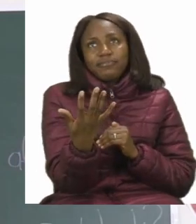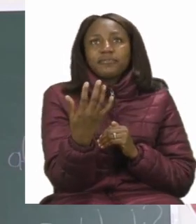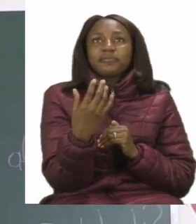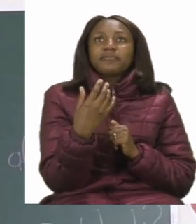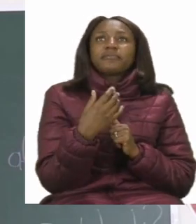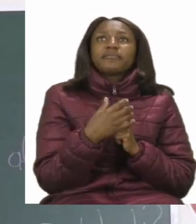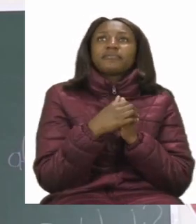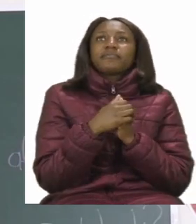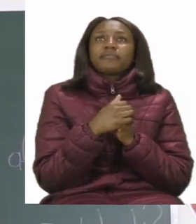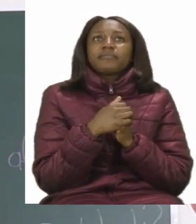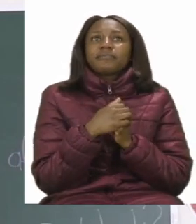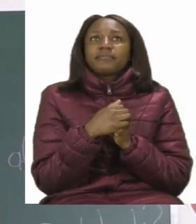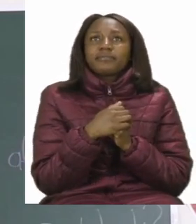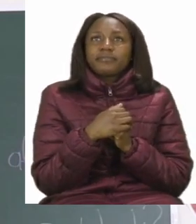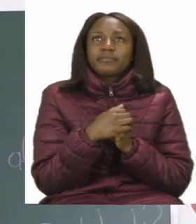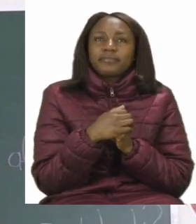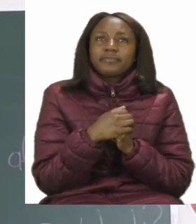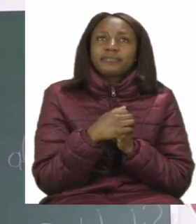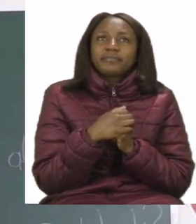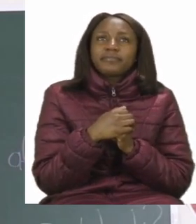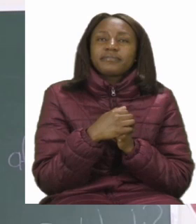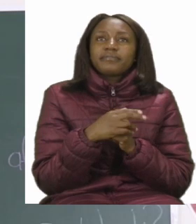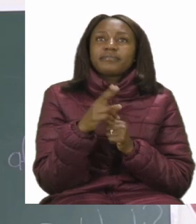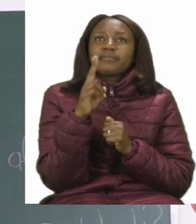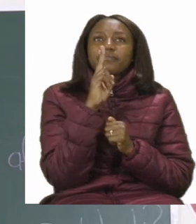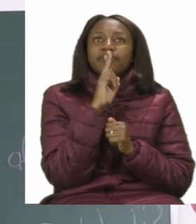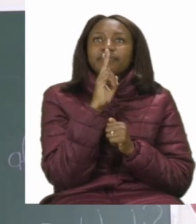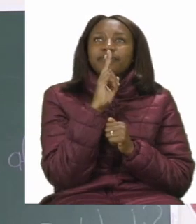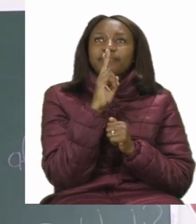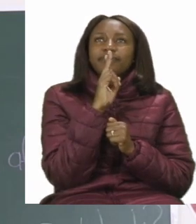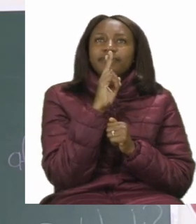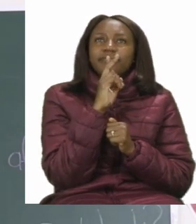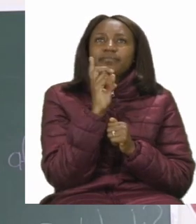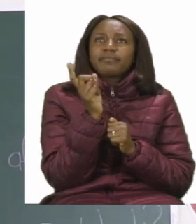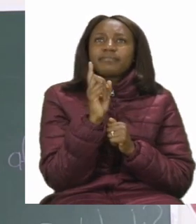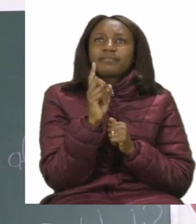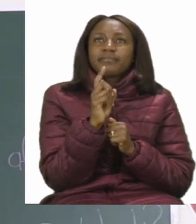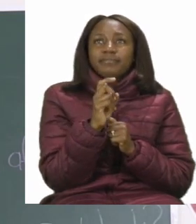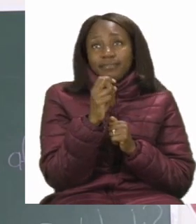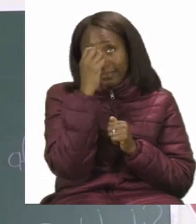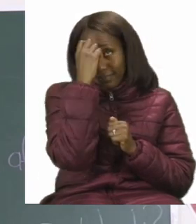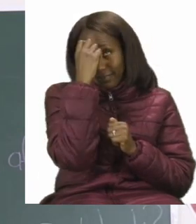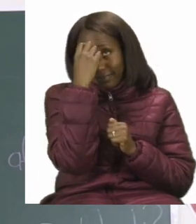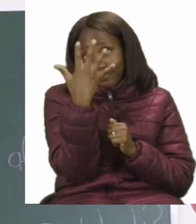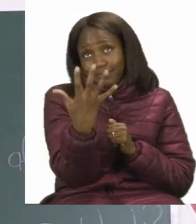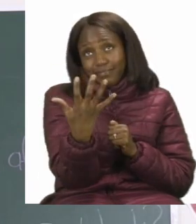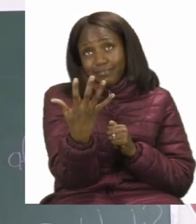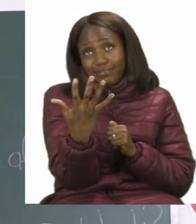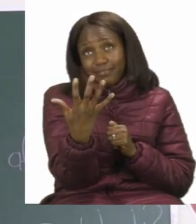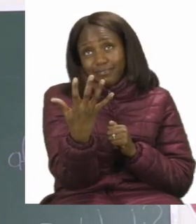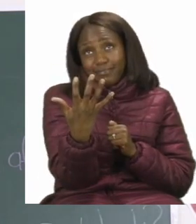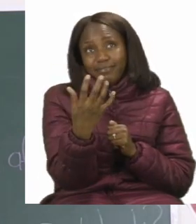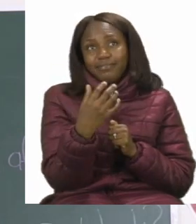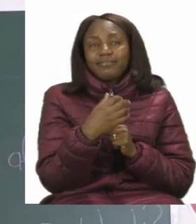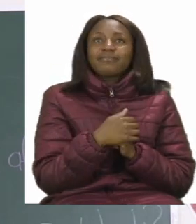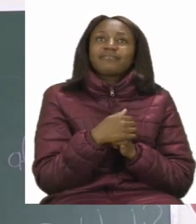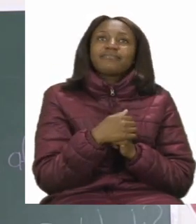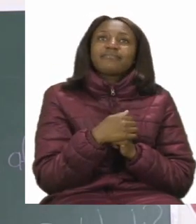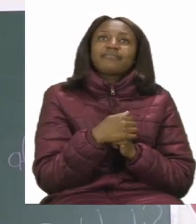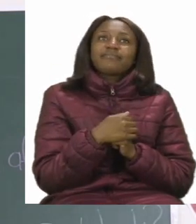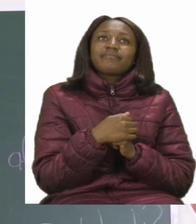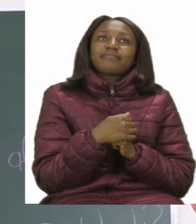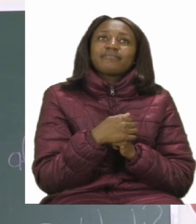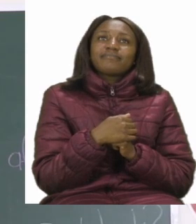o'clock. Right, so the answer to this question will be 5 o'clock. Let's look at the question one